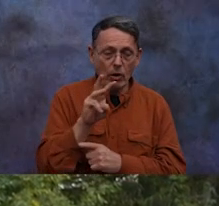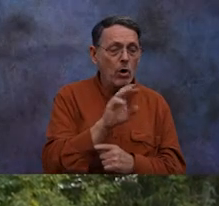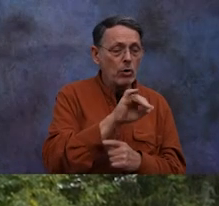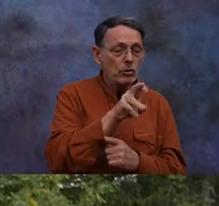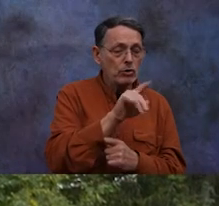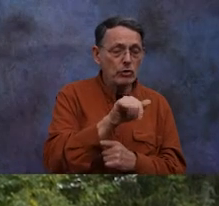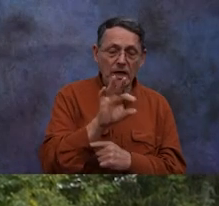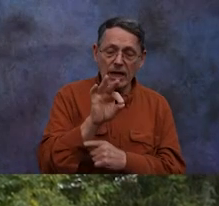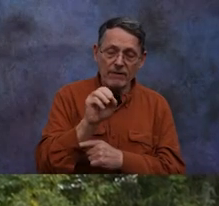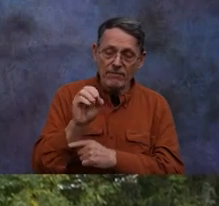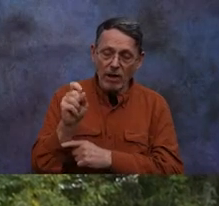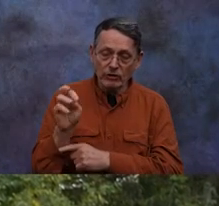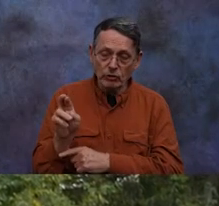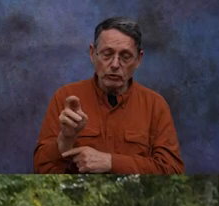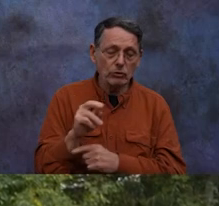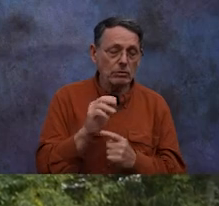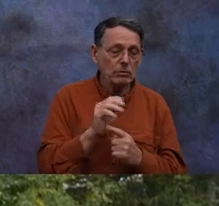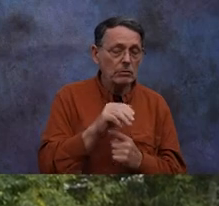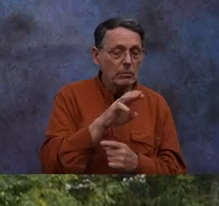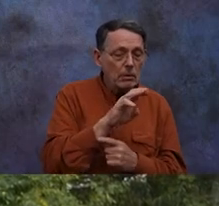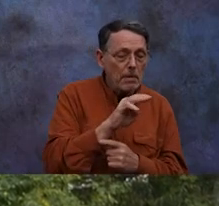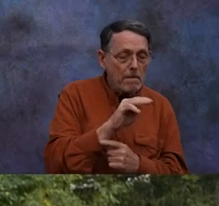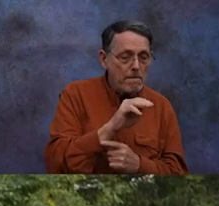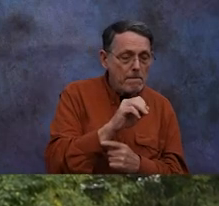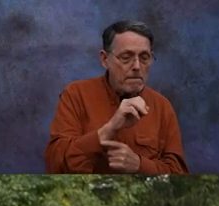Moonshadow, Judy Foster,